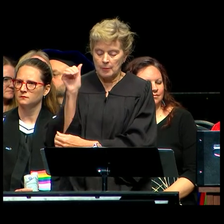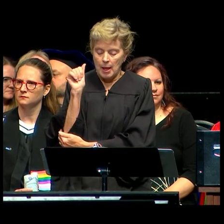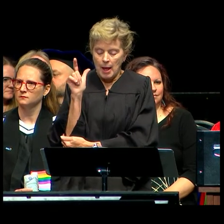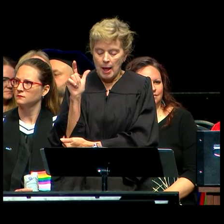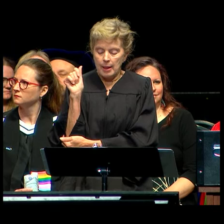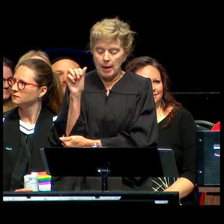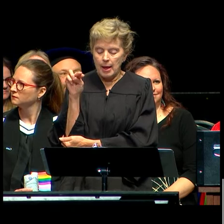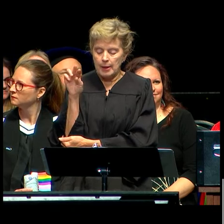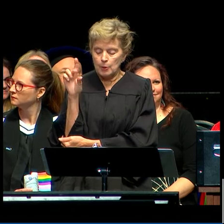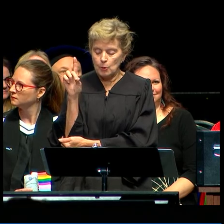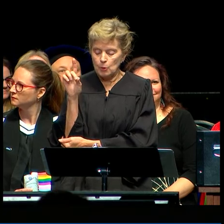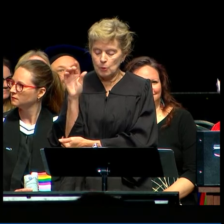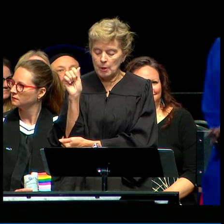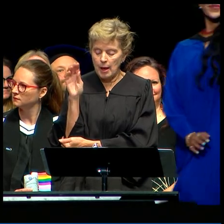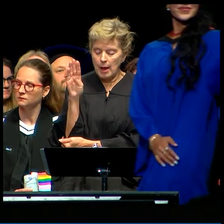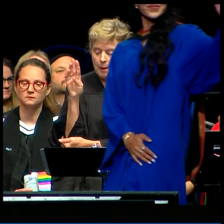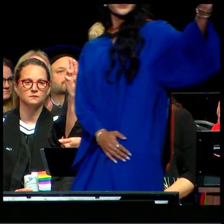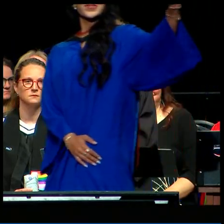Al-Anoud Abdou.